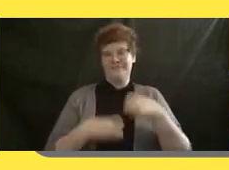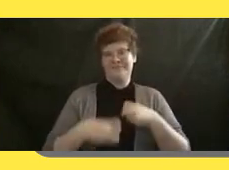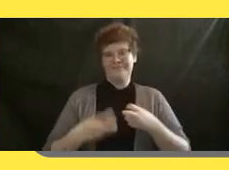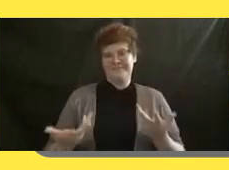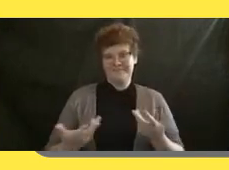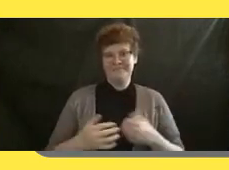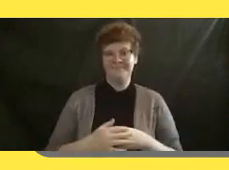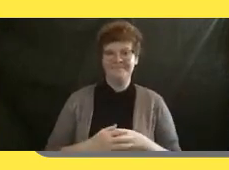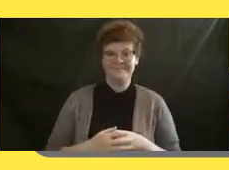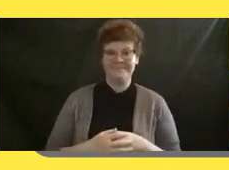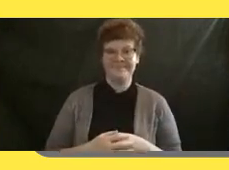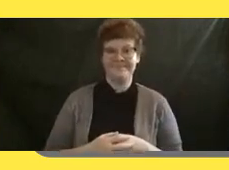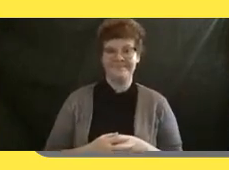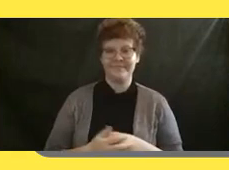this has to be a color too. What do they want this to be?